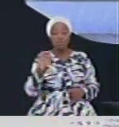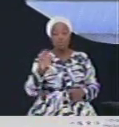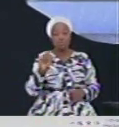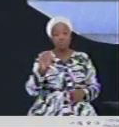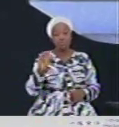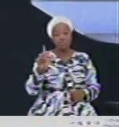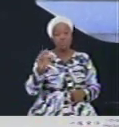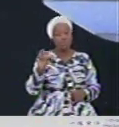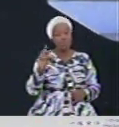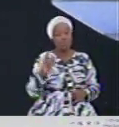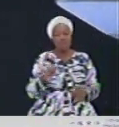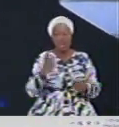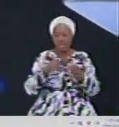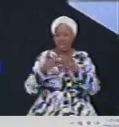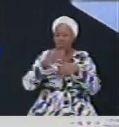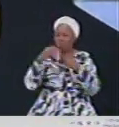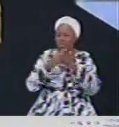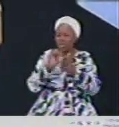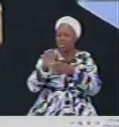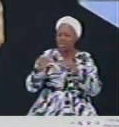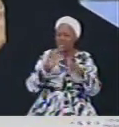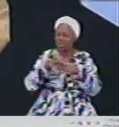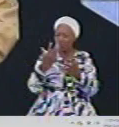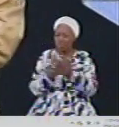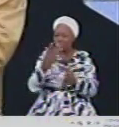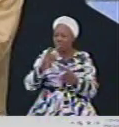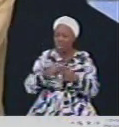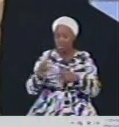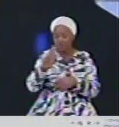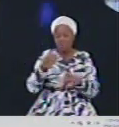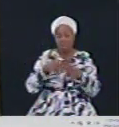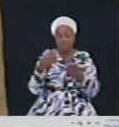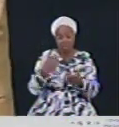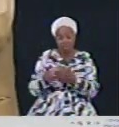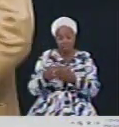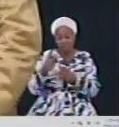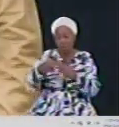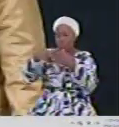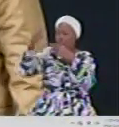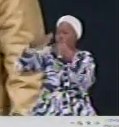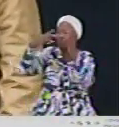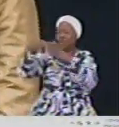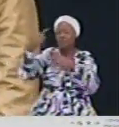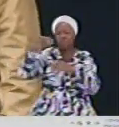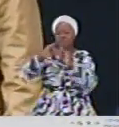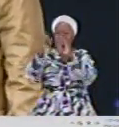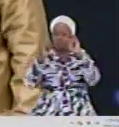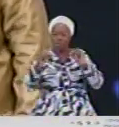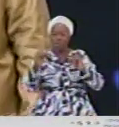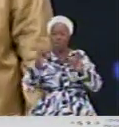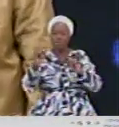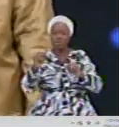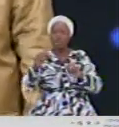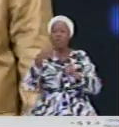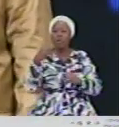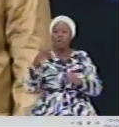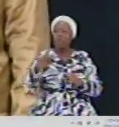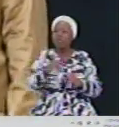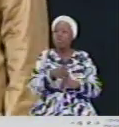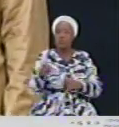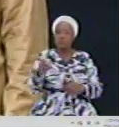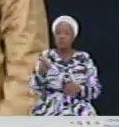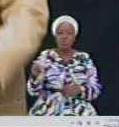riches, he used his money, spent his money to build for the gods and the idols of